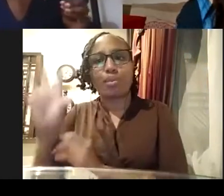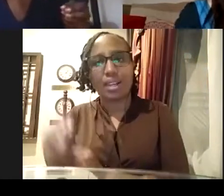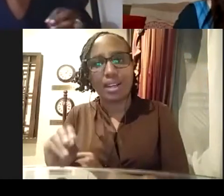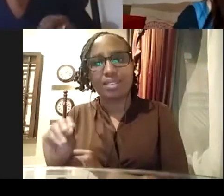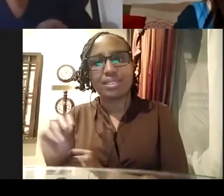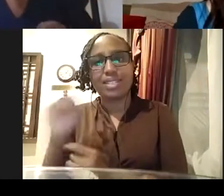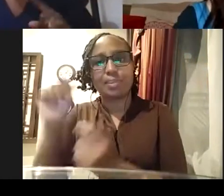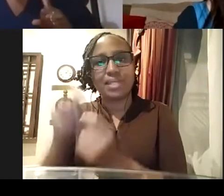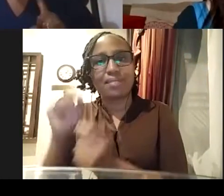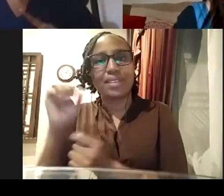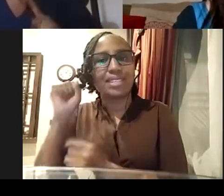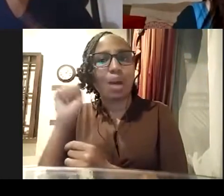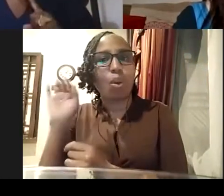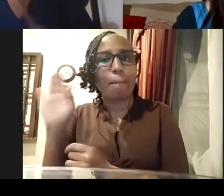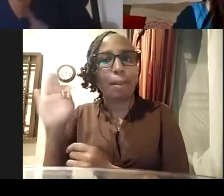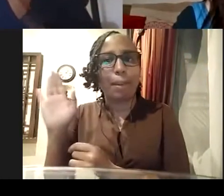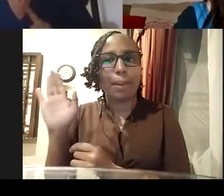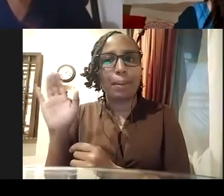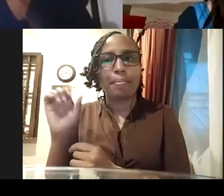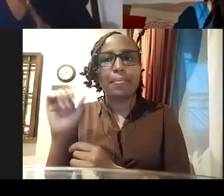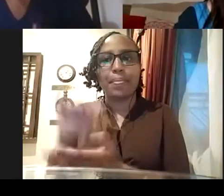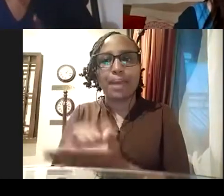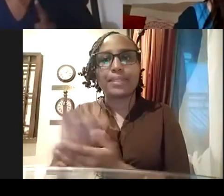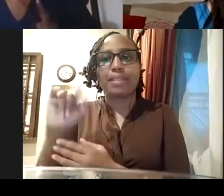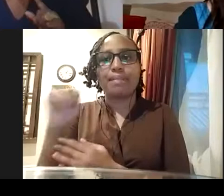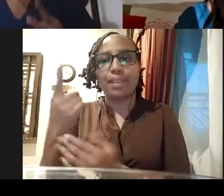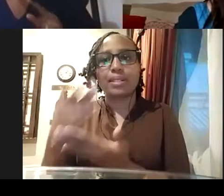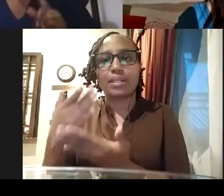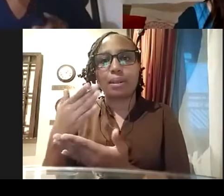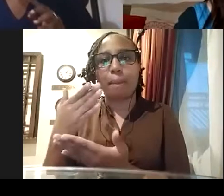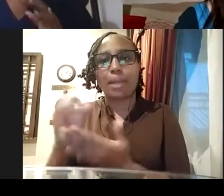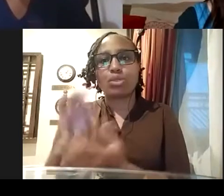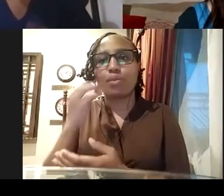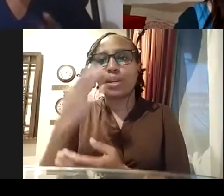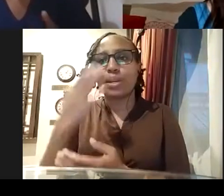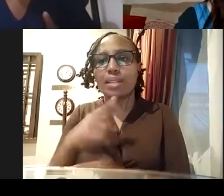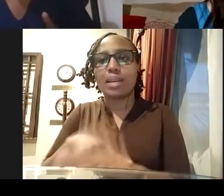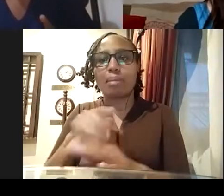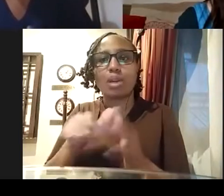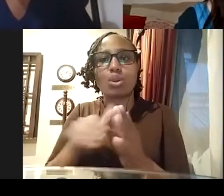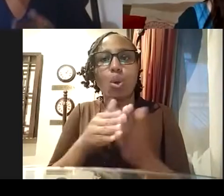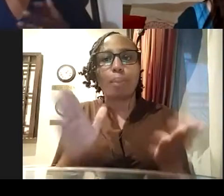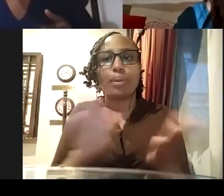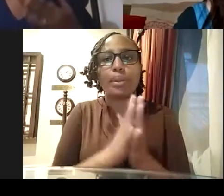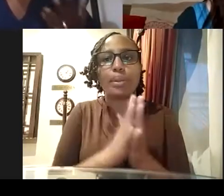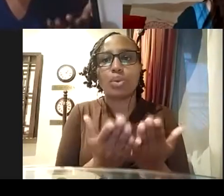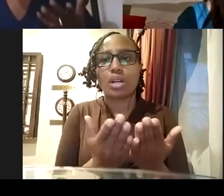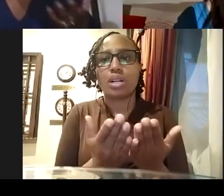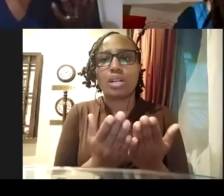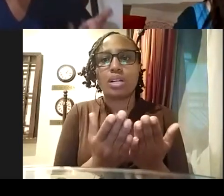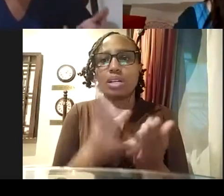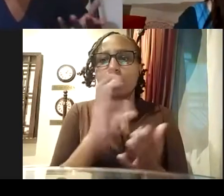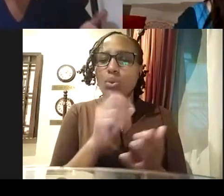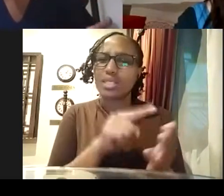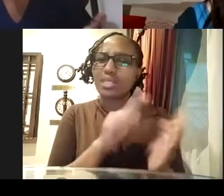sound. And that's the first piece of feedback that I got when I opened up my book and asked somebody to read it. He was just like, this book